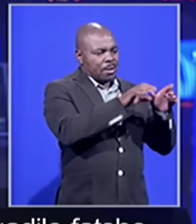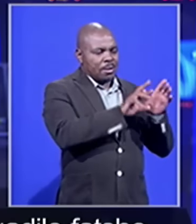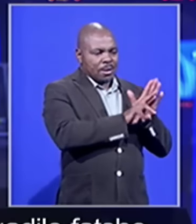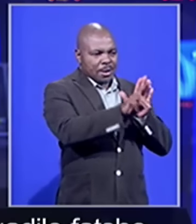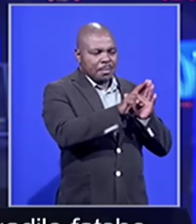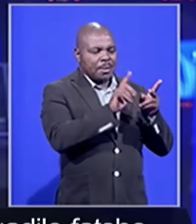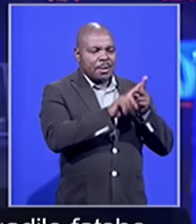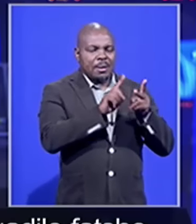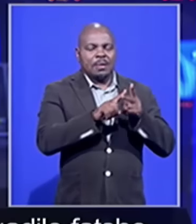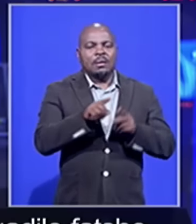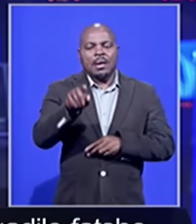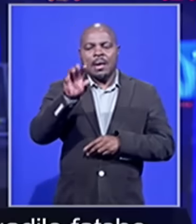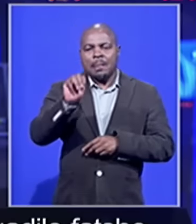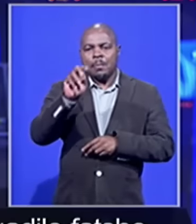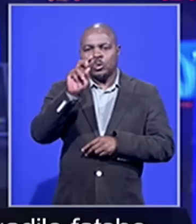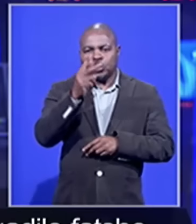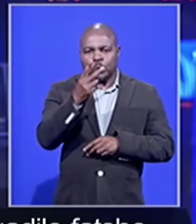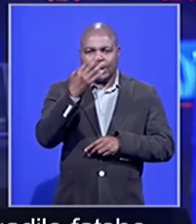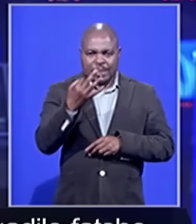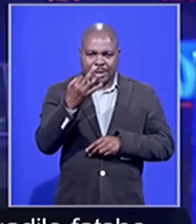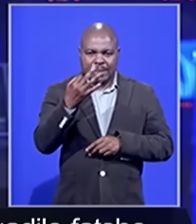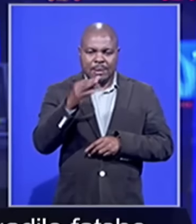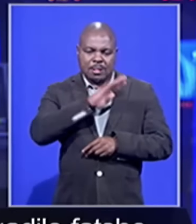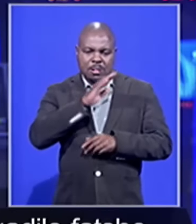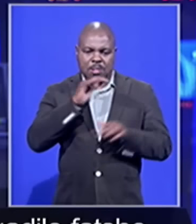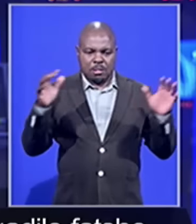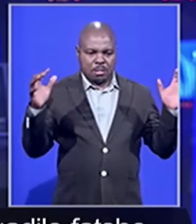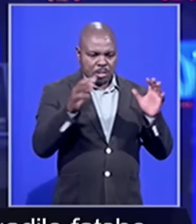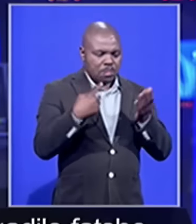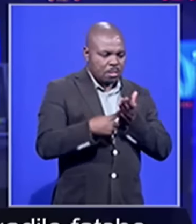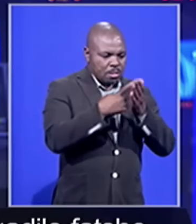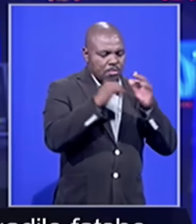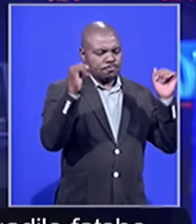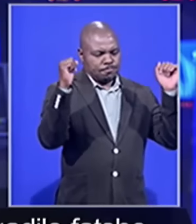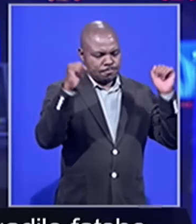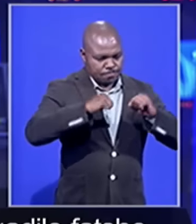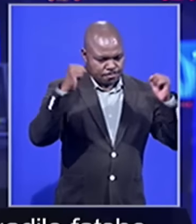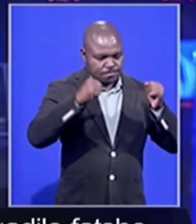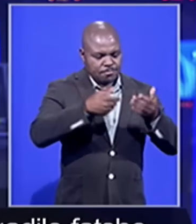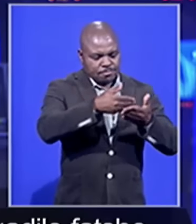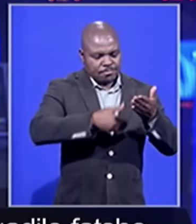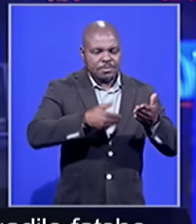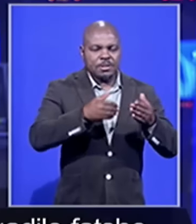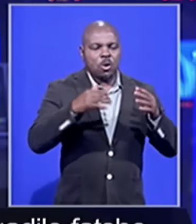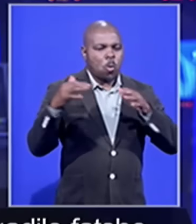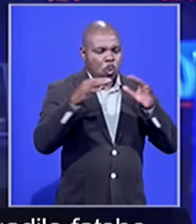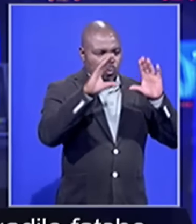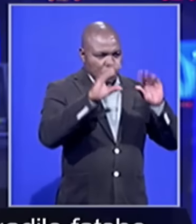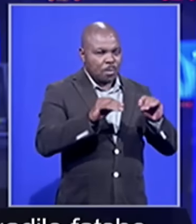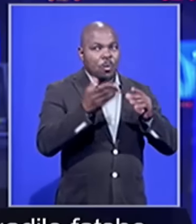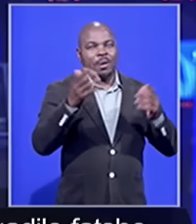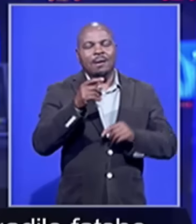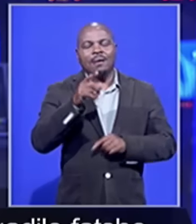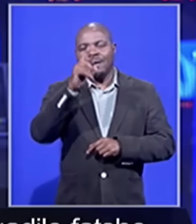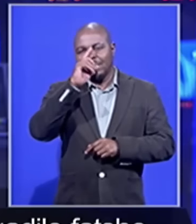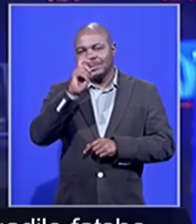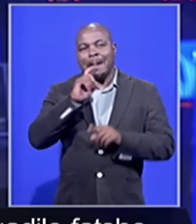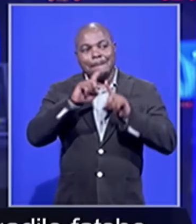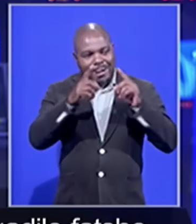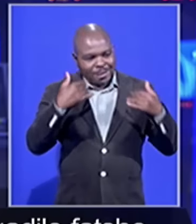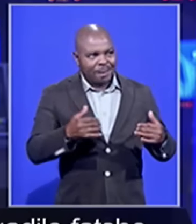DRC mmoho le marabele a M23 ba saenele tumellano ya ho beha dihlomo fatshe mane naheng ya Qatar. Dikgohlano